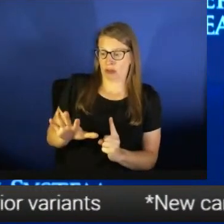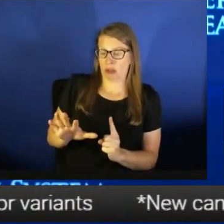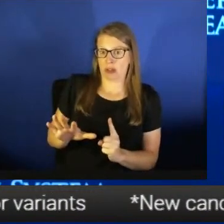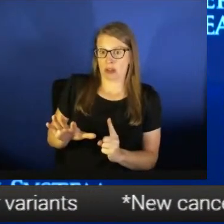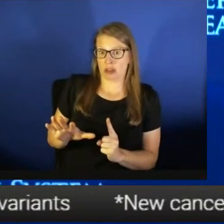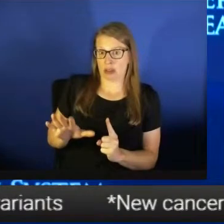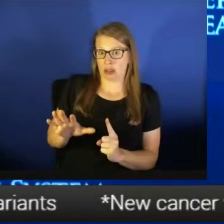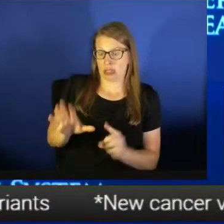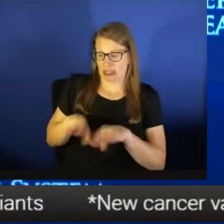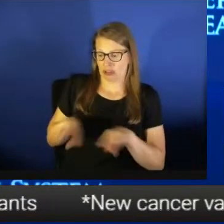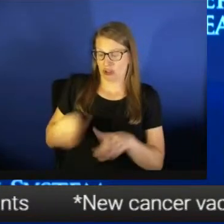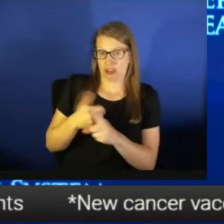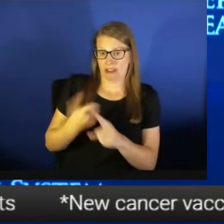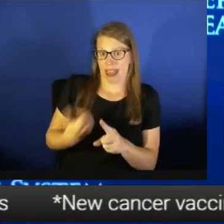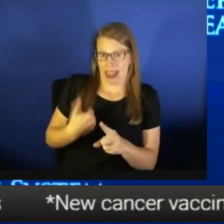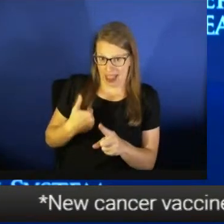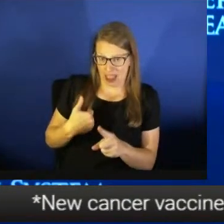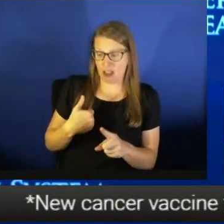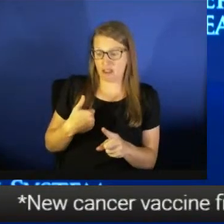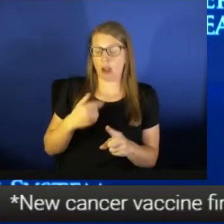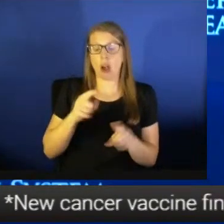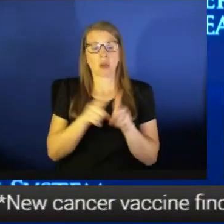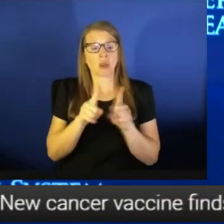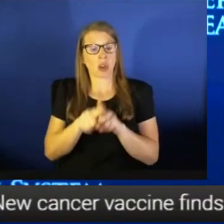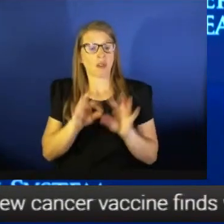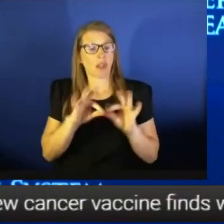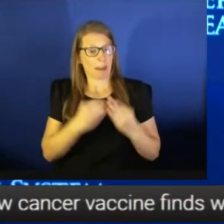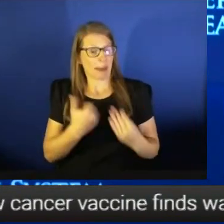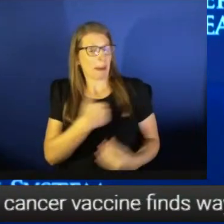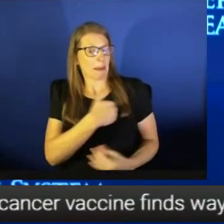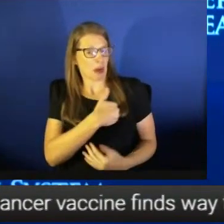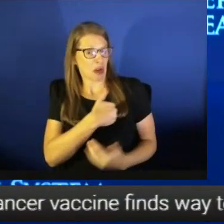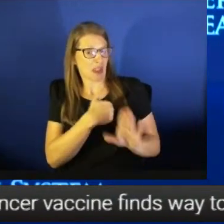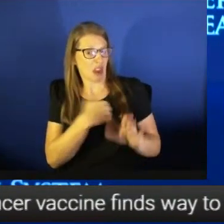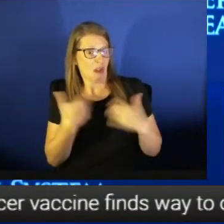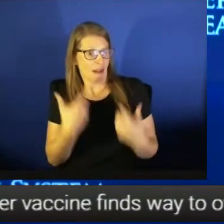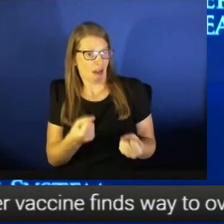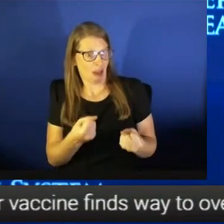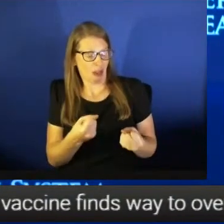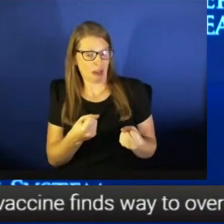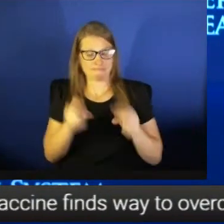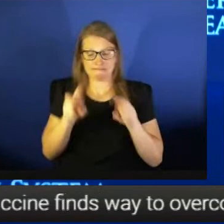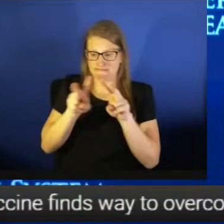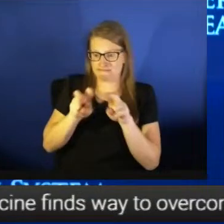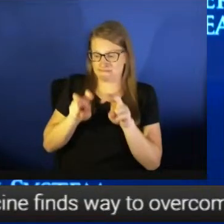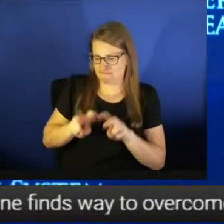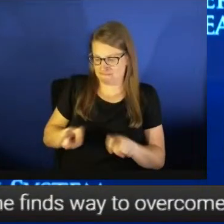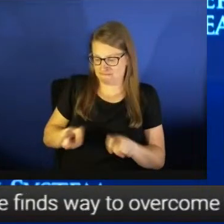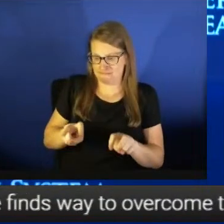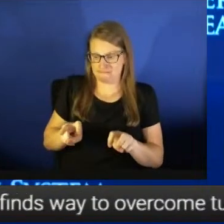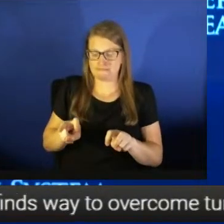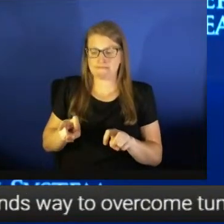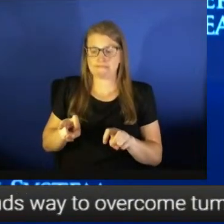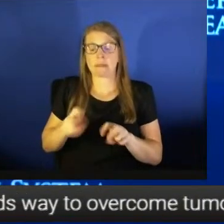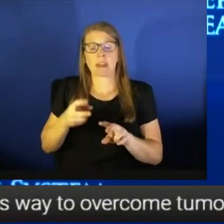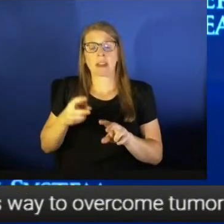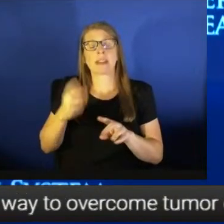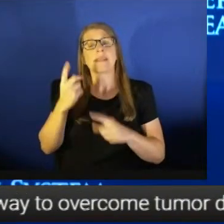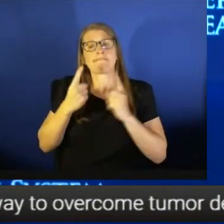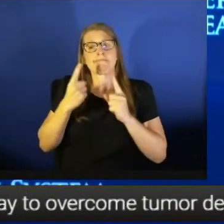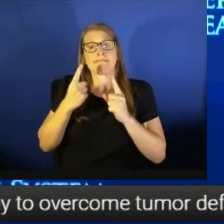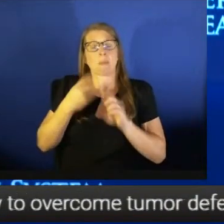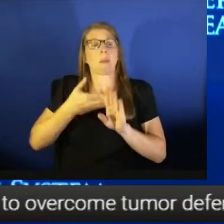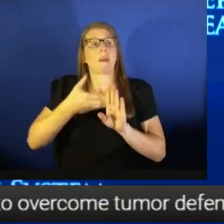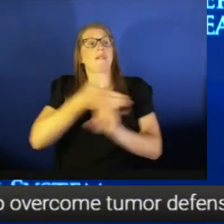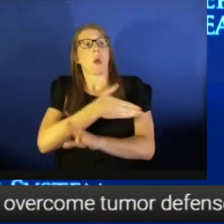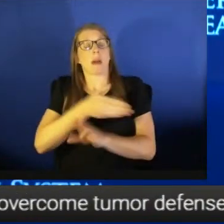that you have, the members in your family, and again, take that all into consideration and decide how you move